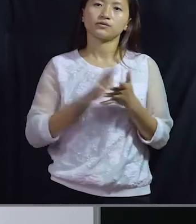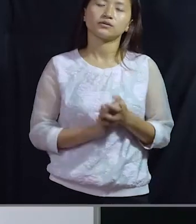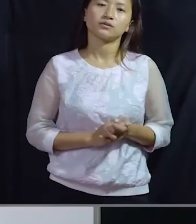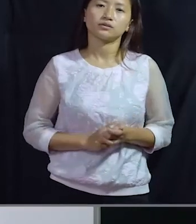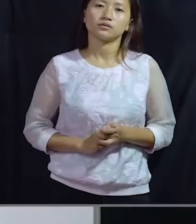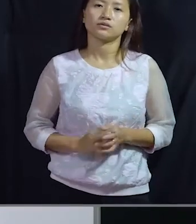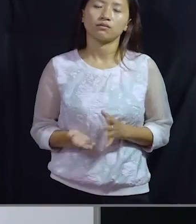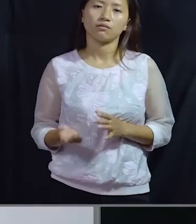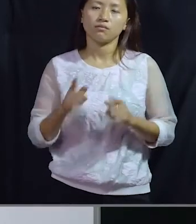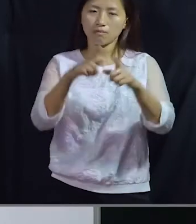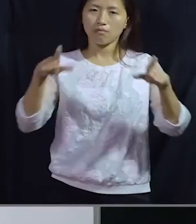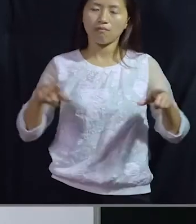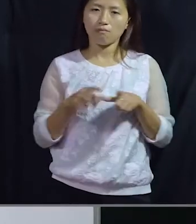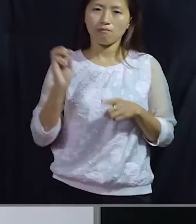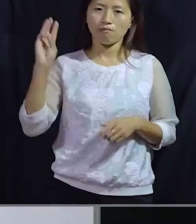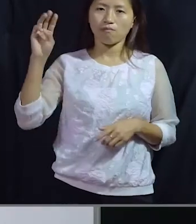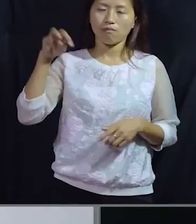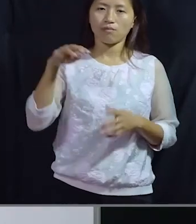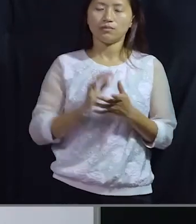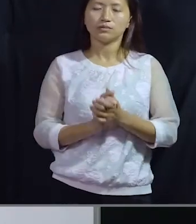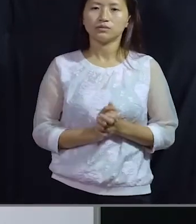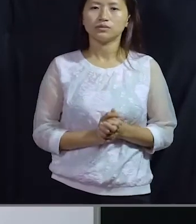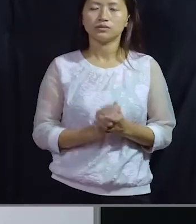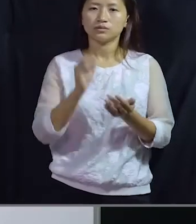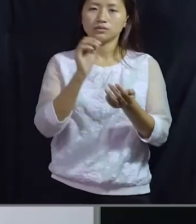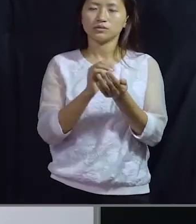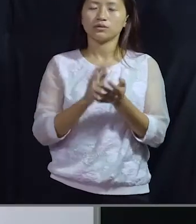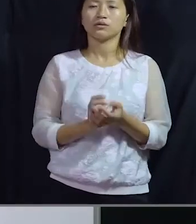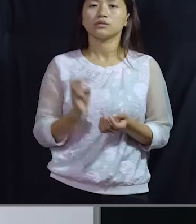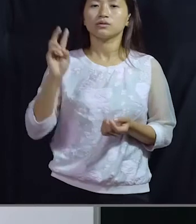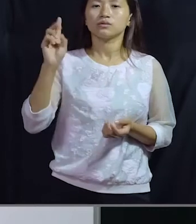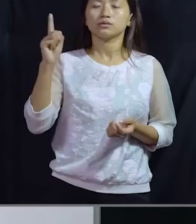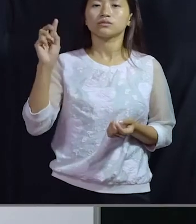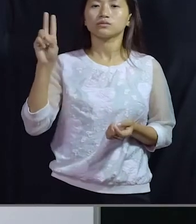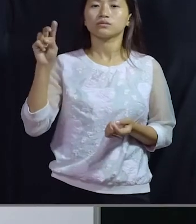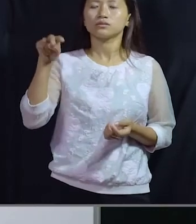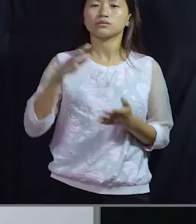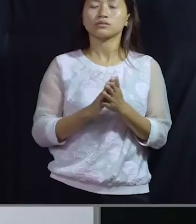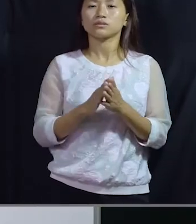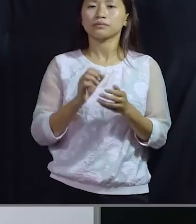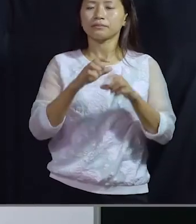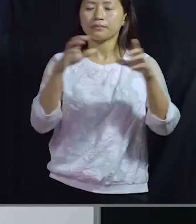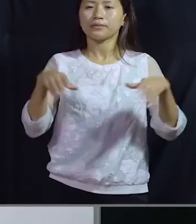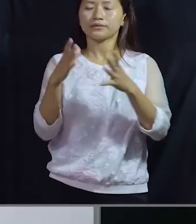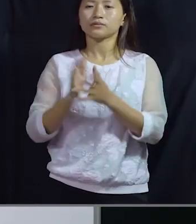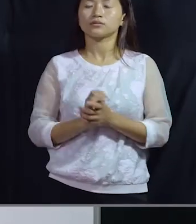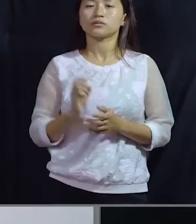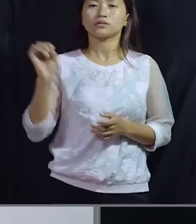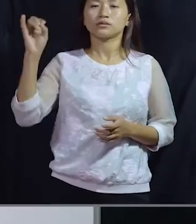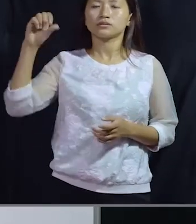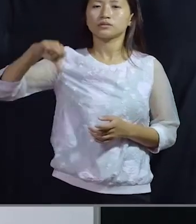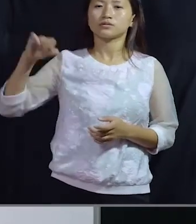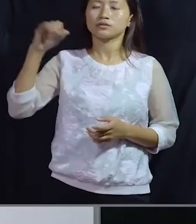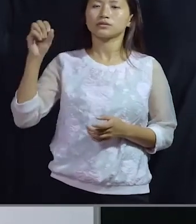building was increased by 30,000 here. Stock is 1,200. Plant and machinery 9,600.